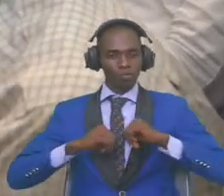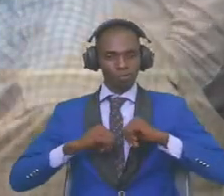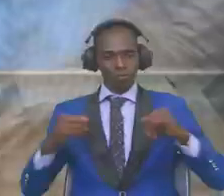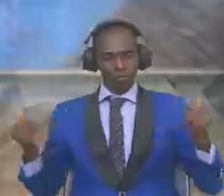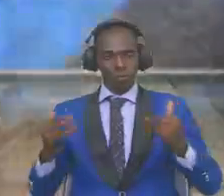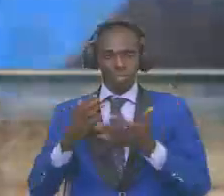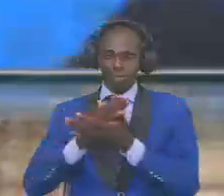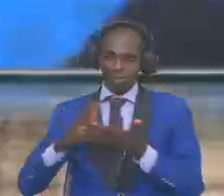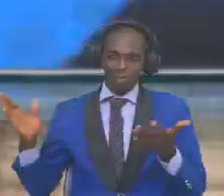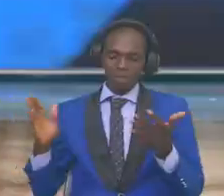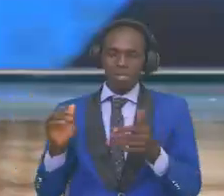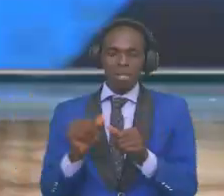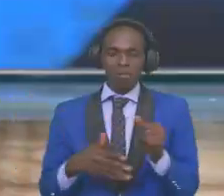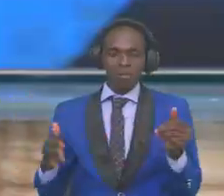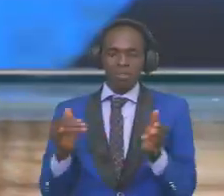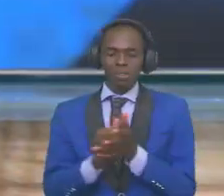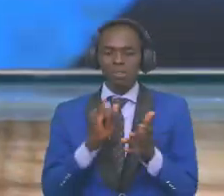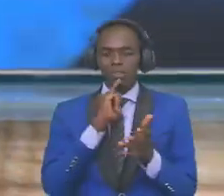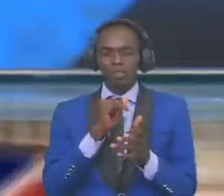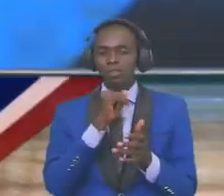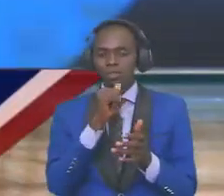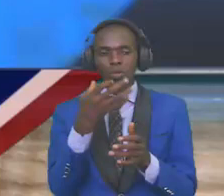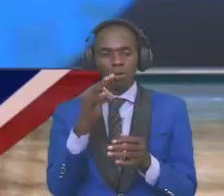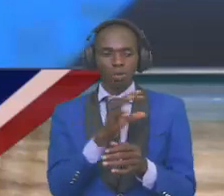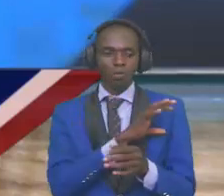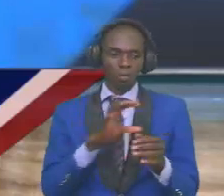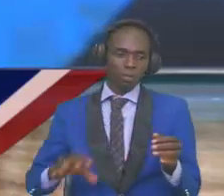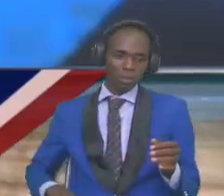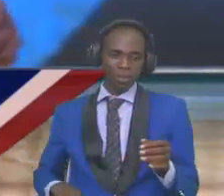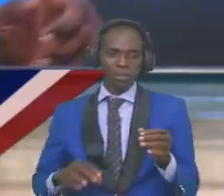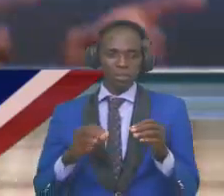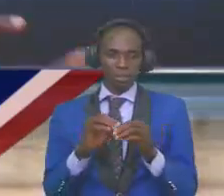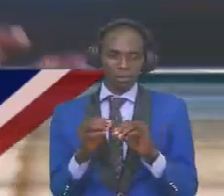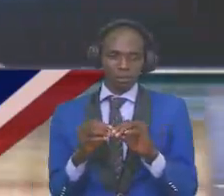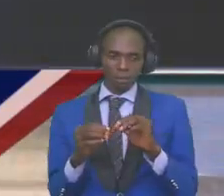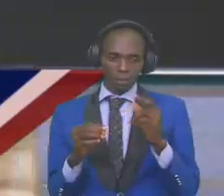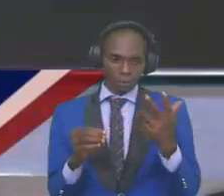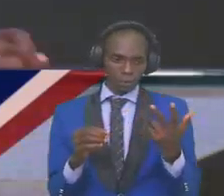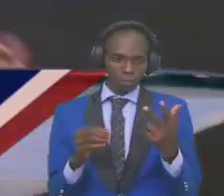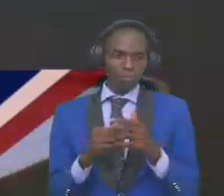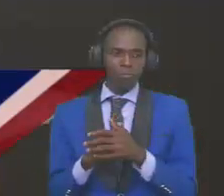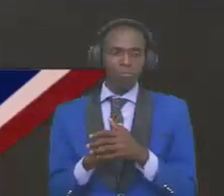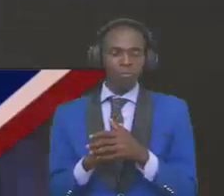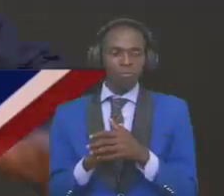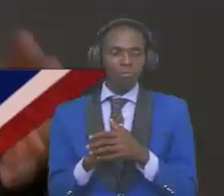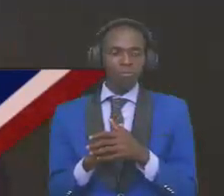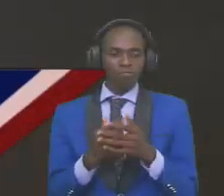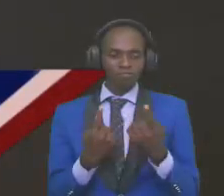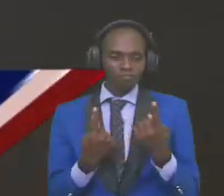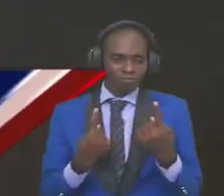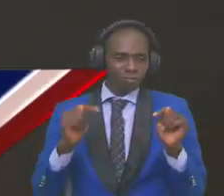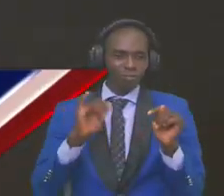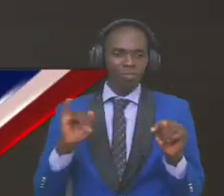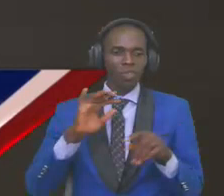Christless life. Number three, daring all things. Now, it's not just that you do. You